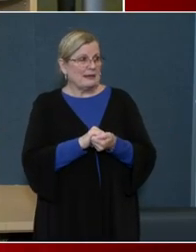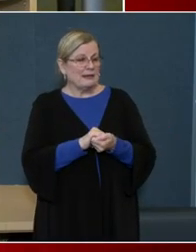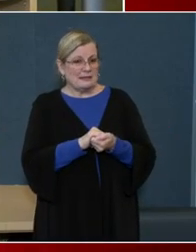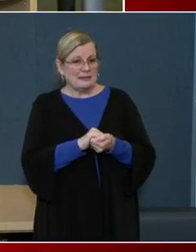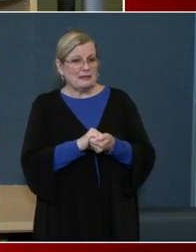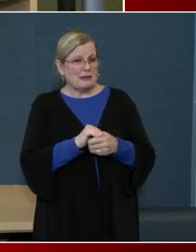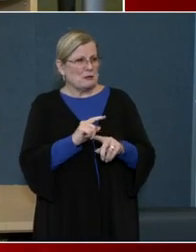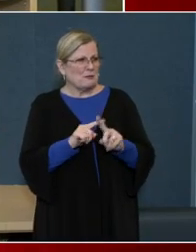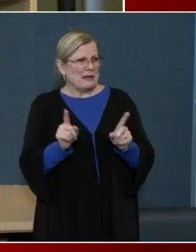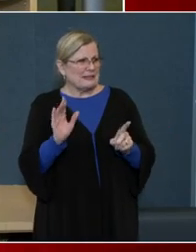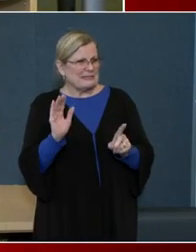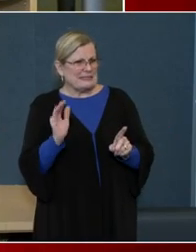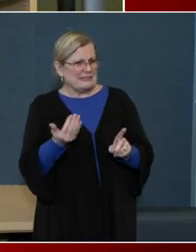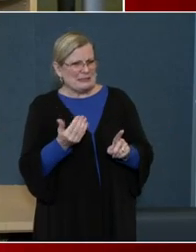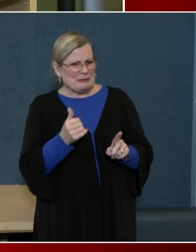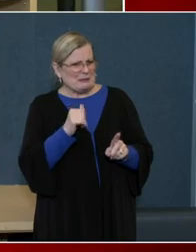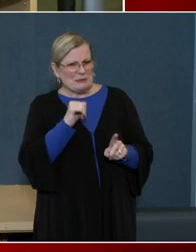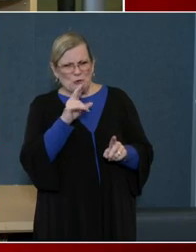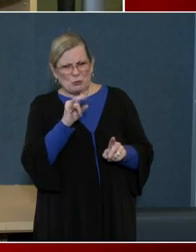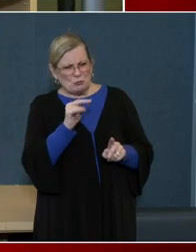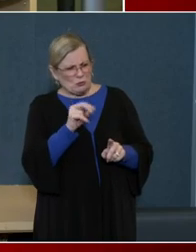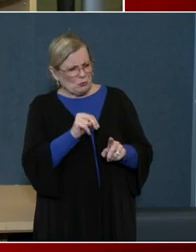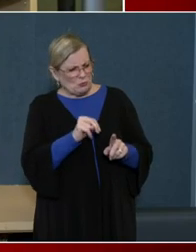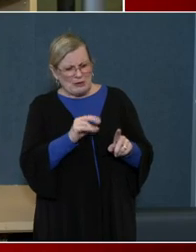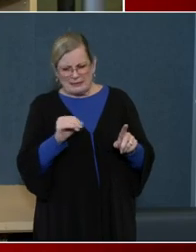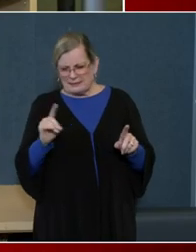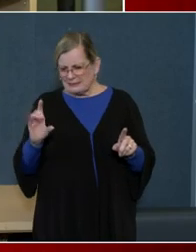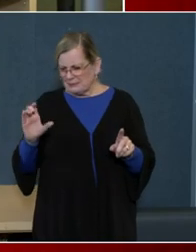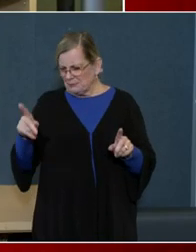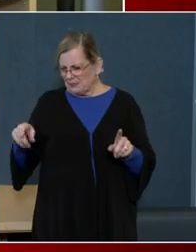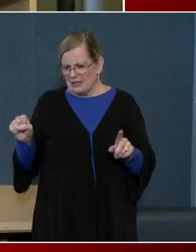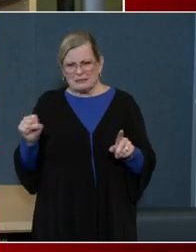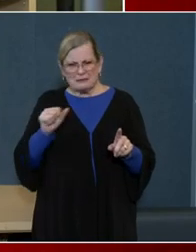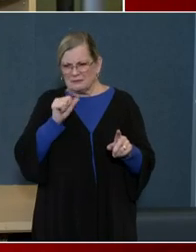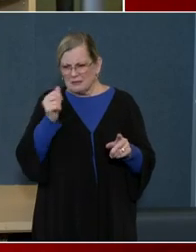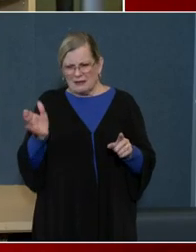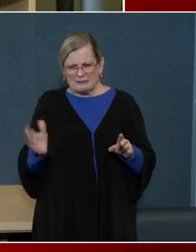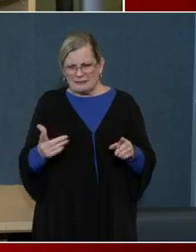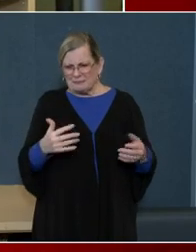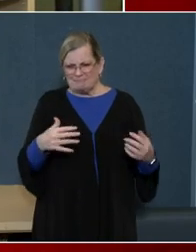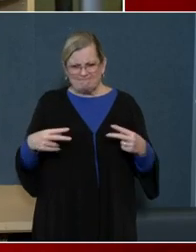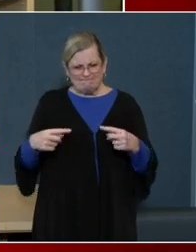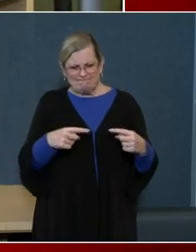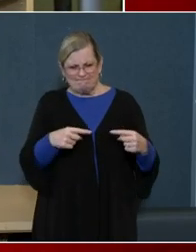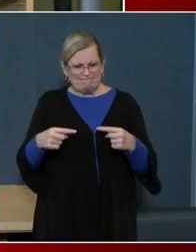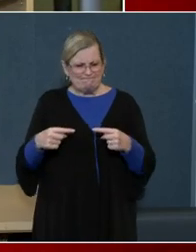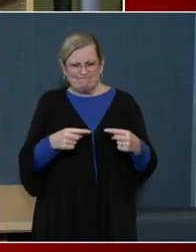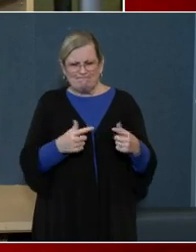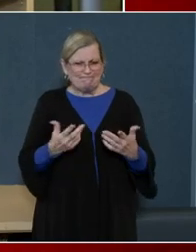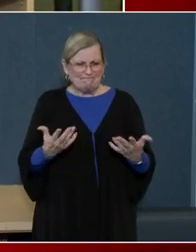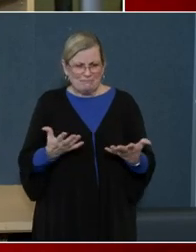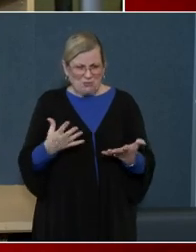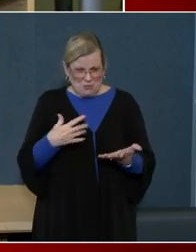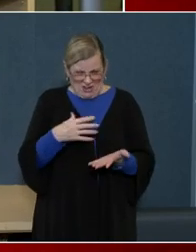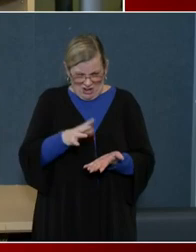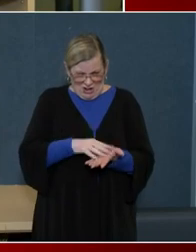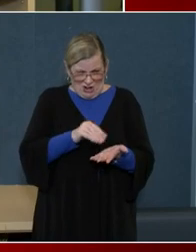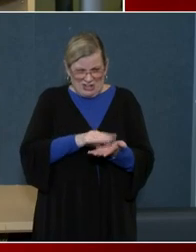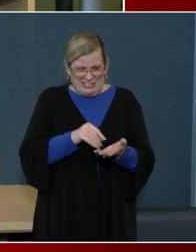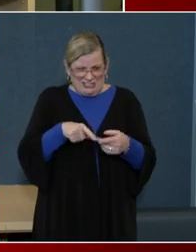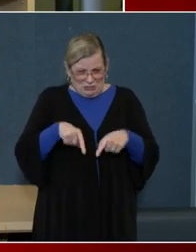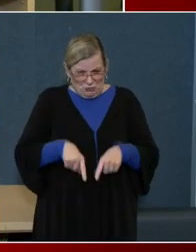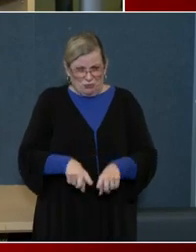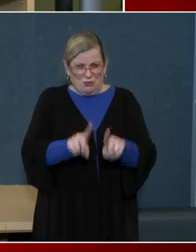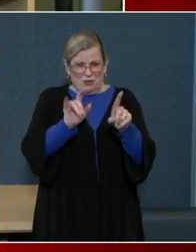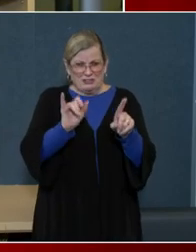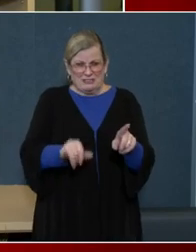and DCPS, and they're just learning about all of this right now through this press conference. And so what if